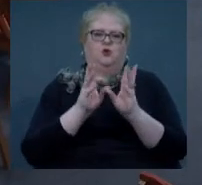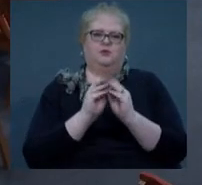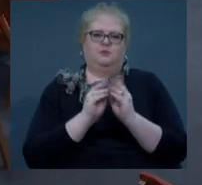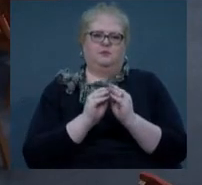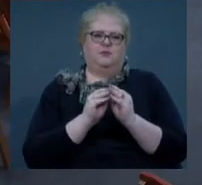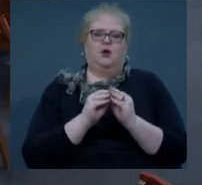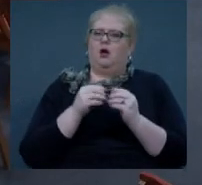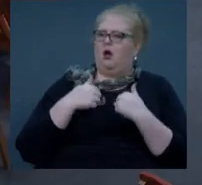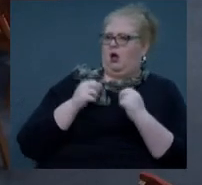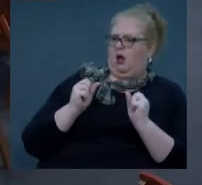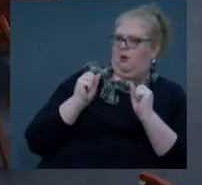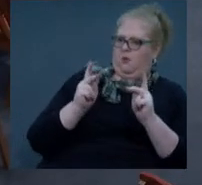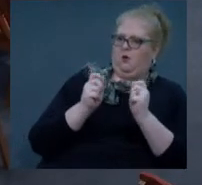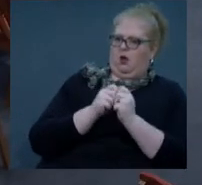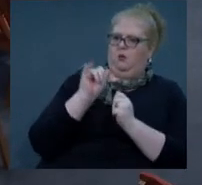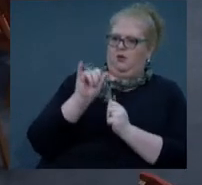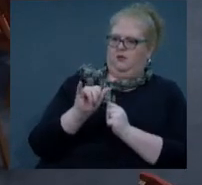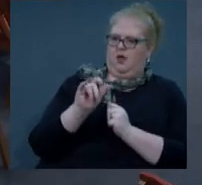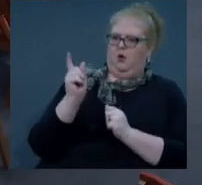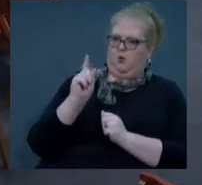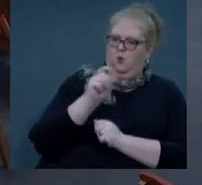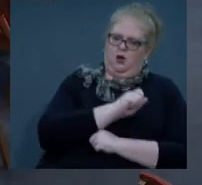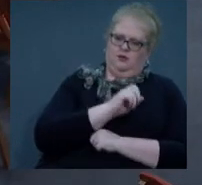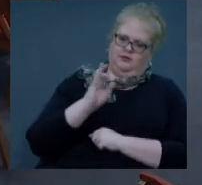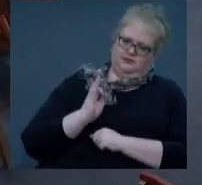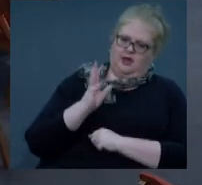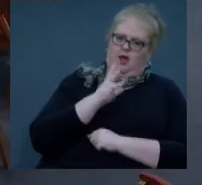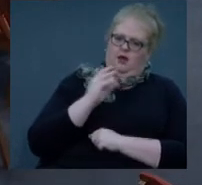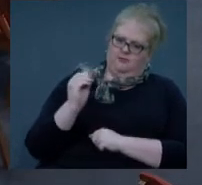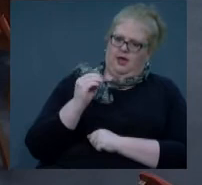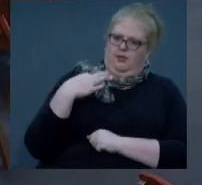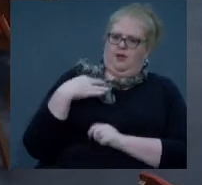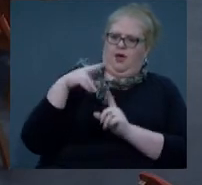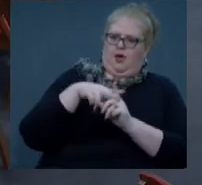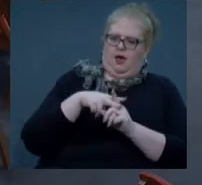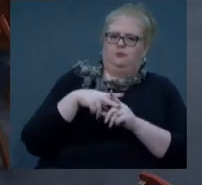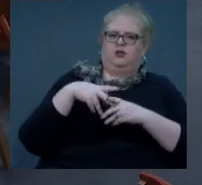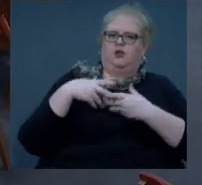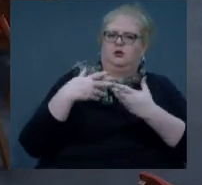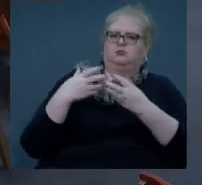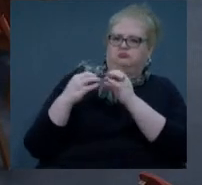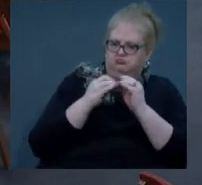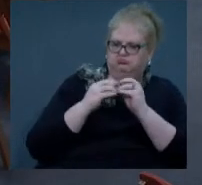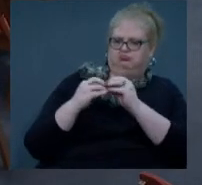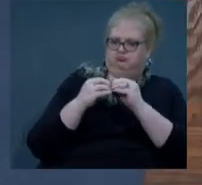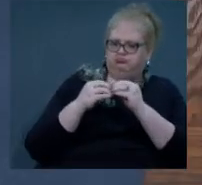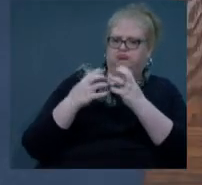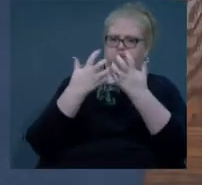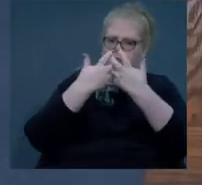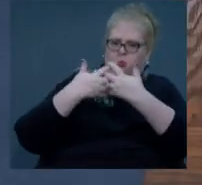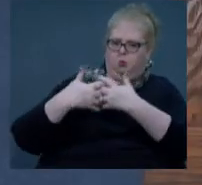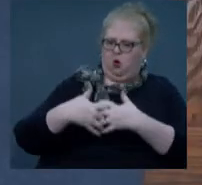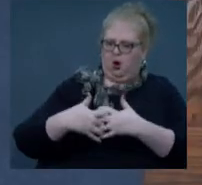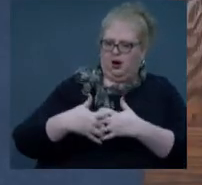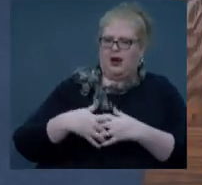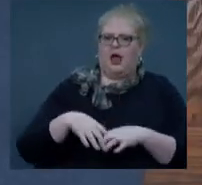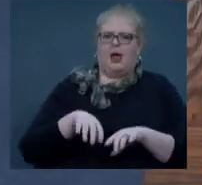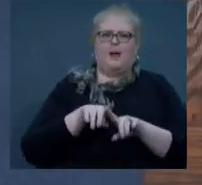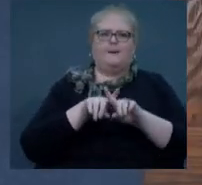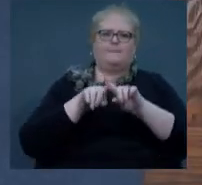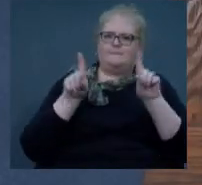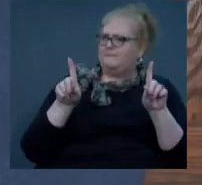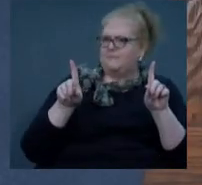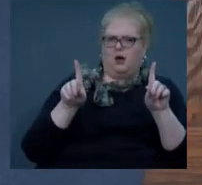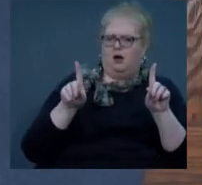and working things out by the city's requirements. What I'm not really, if we're going to